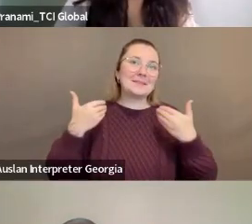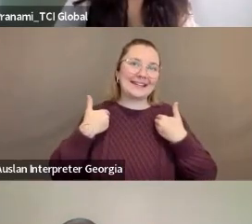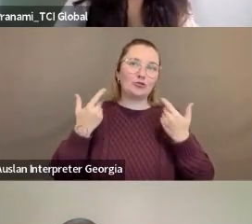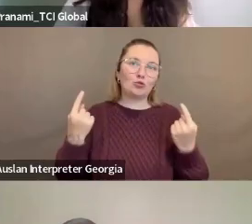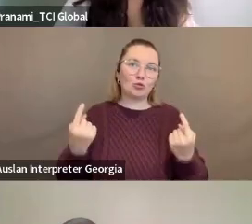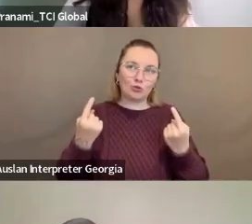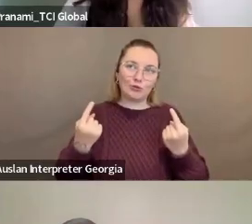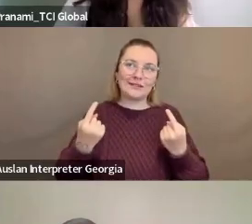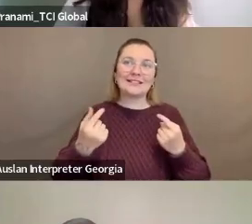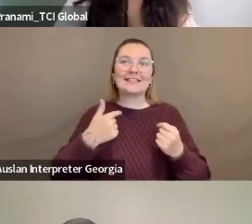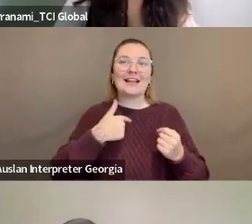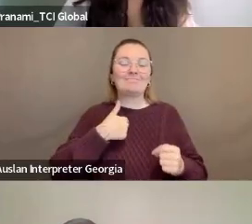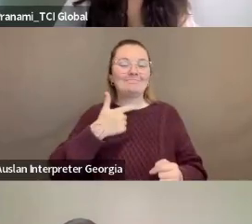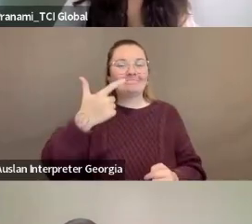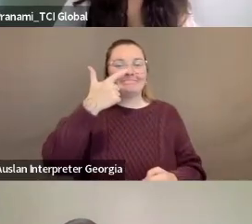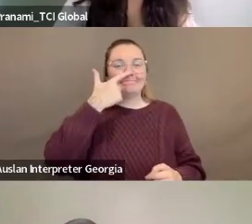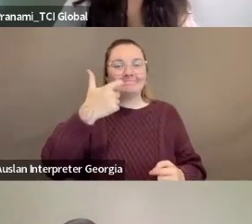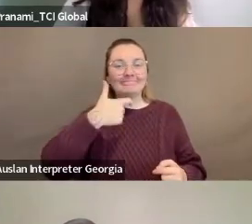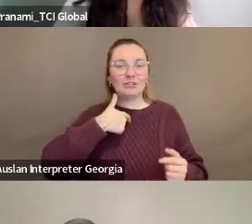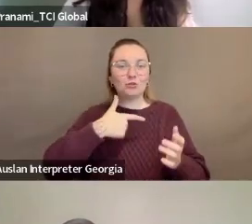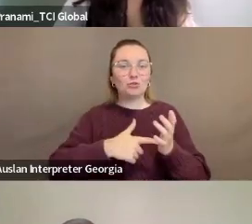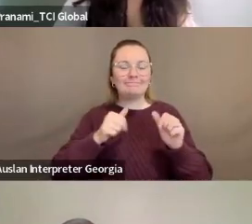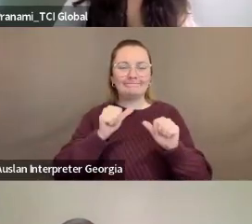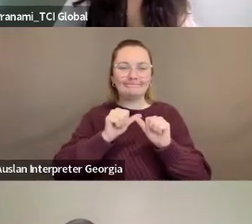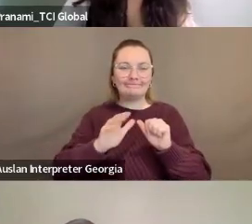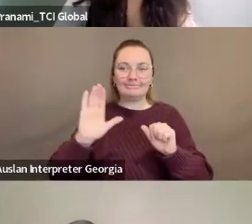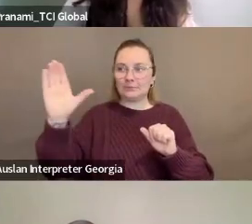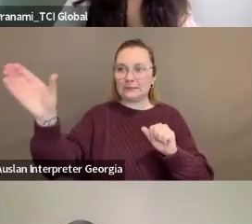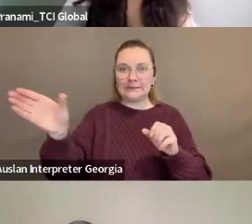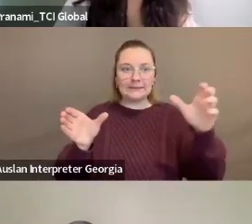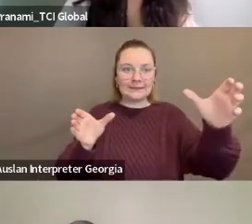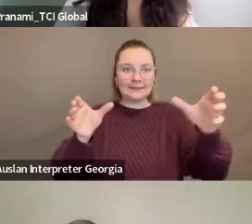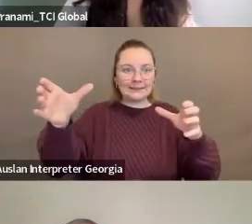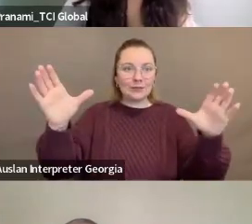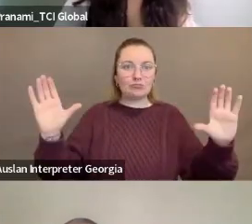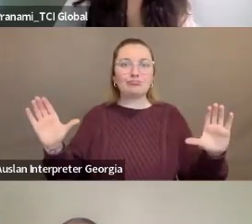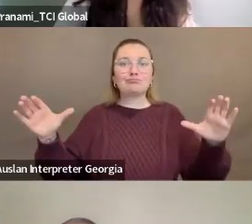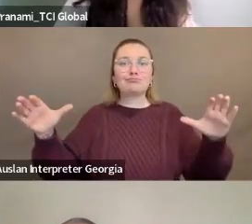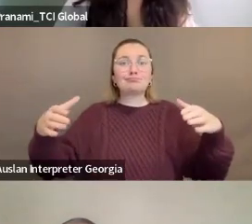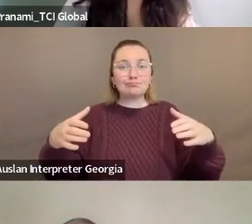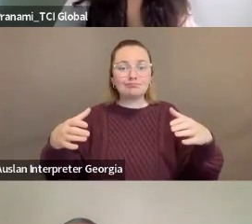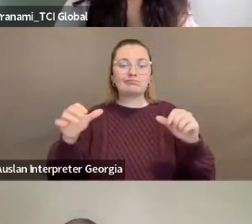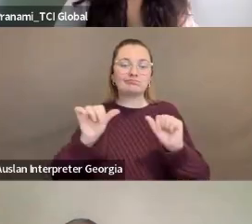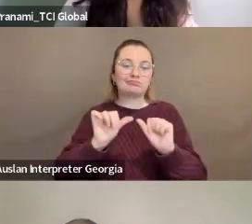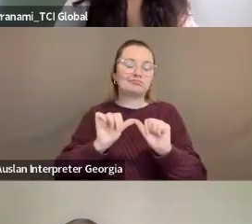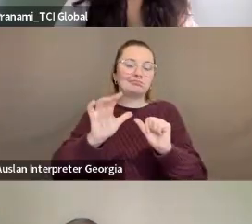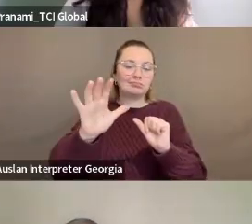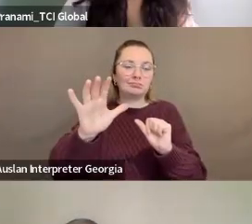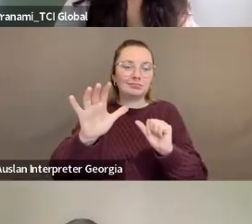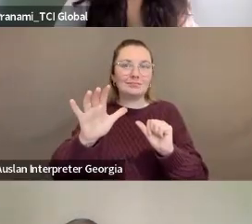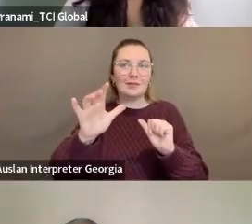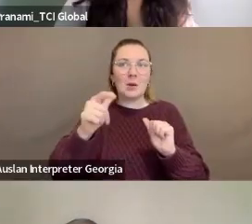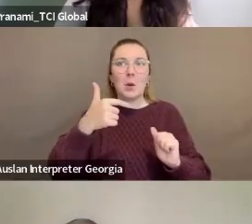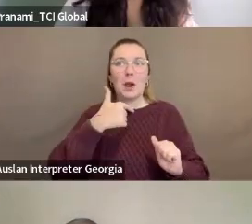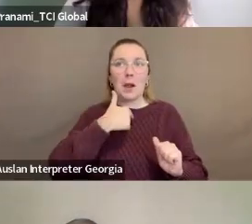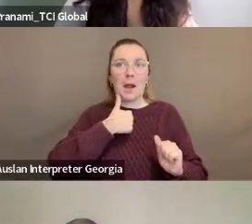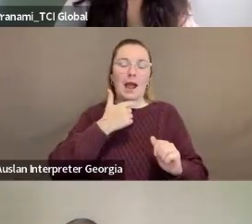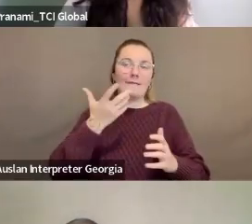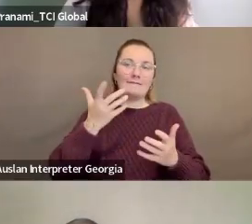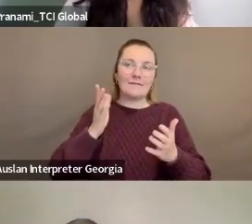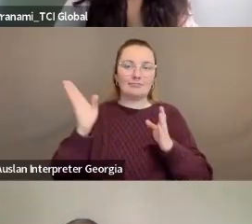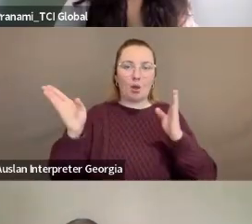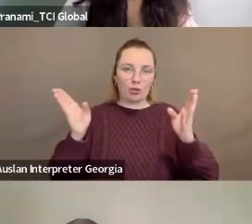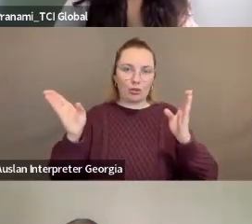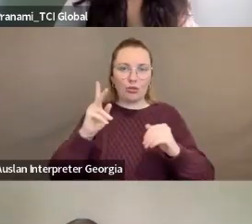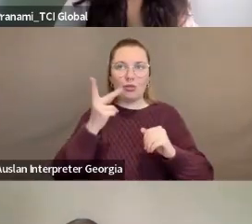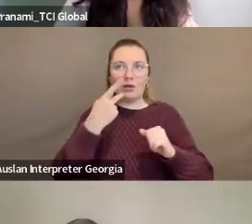me, I am privileged to bring this fantastic group of speakers together and I sit between the